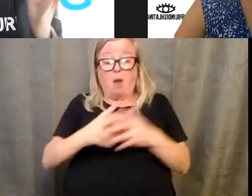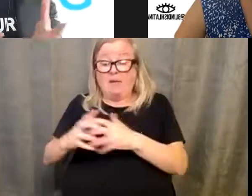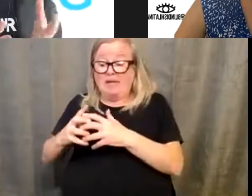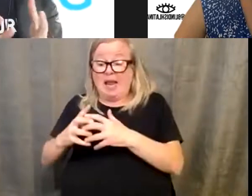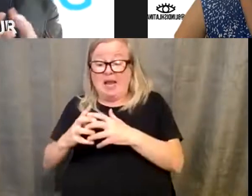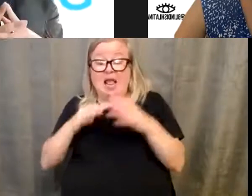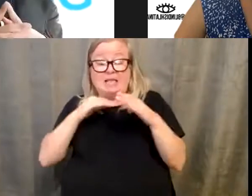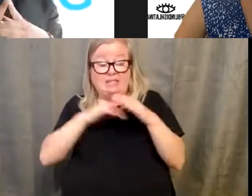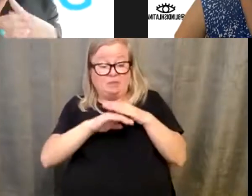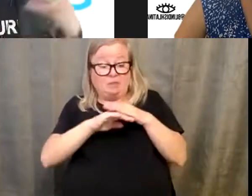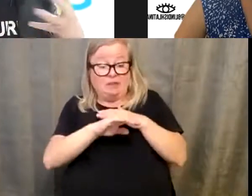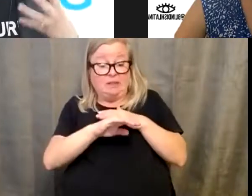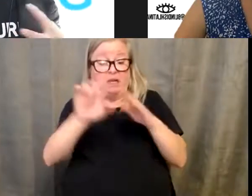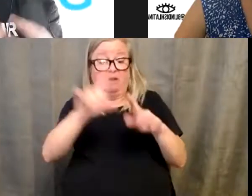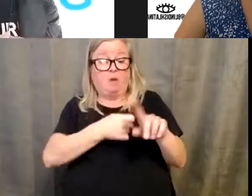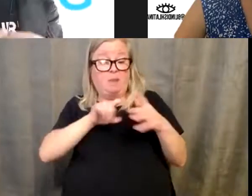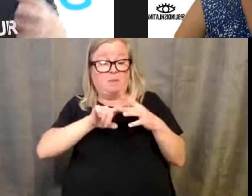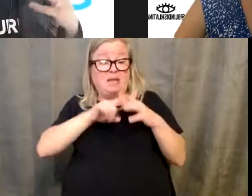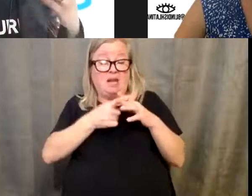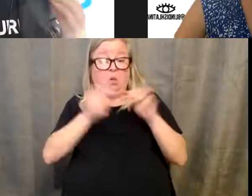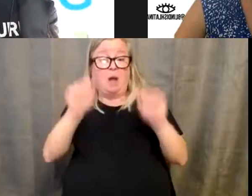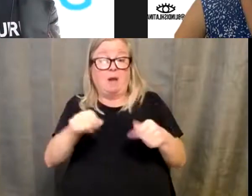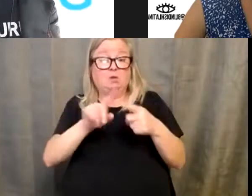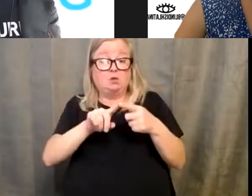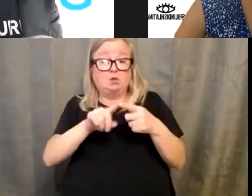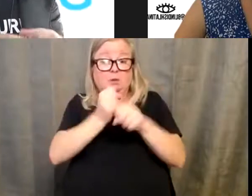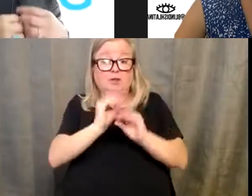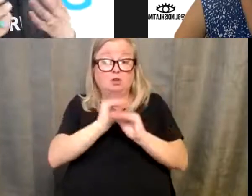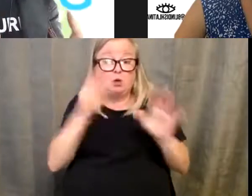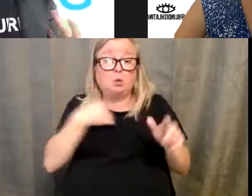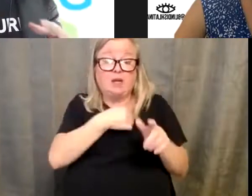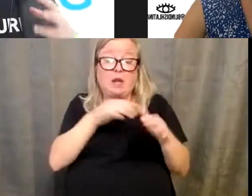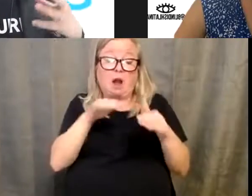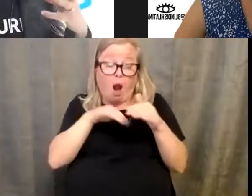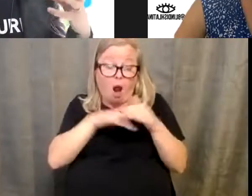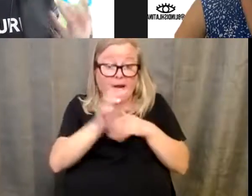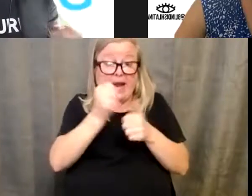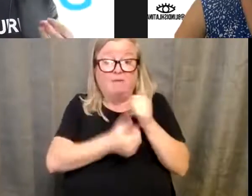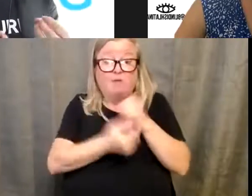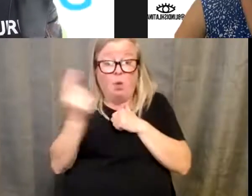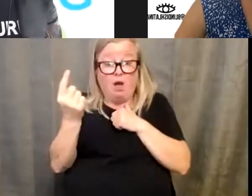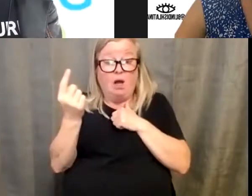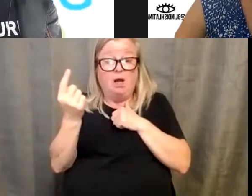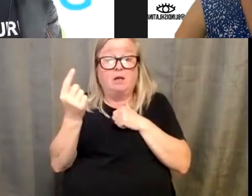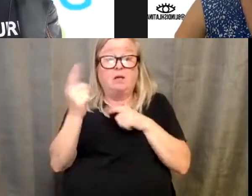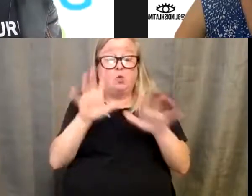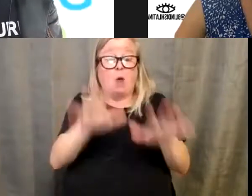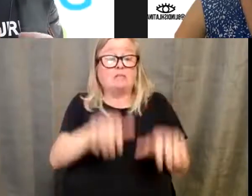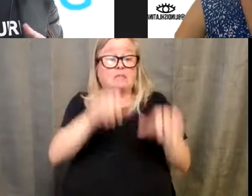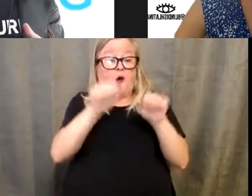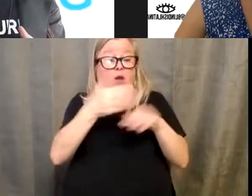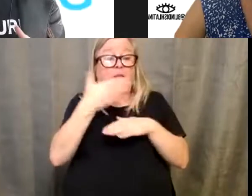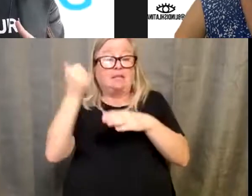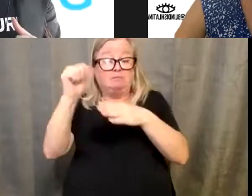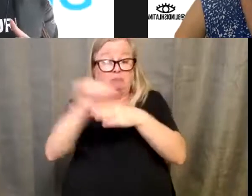from the very beginning, we are able to make sure that we accommodate everyone, and by adopting best practices,